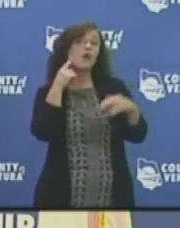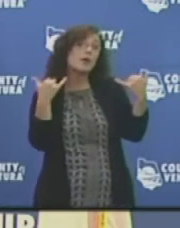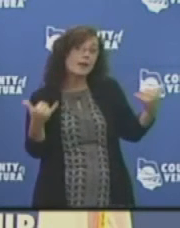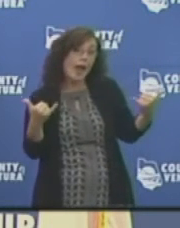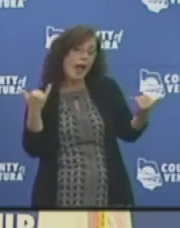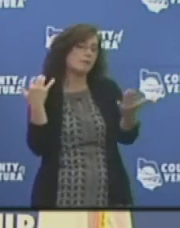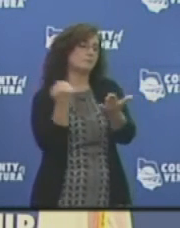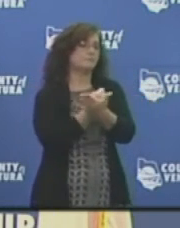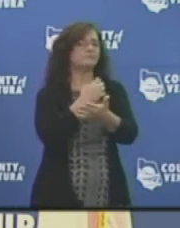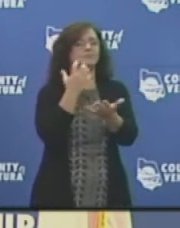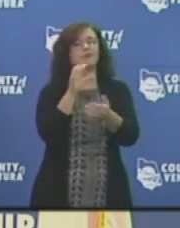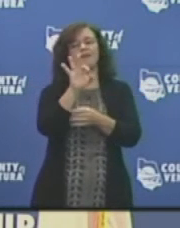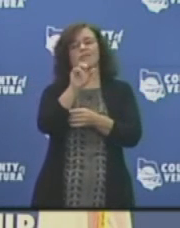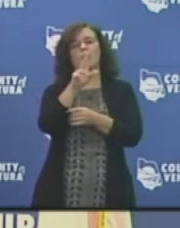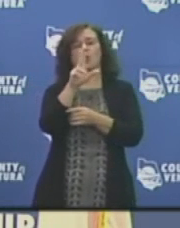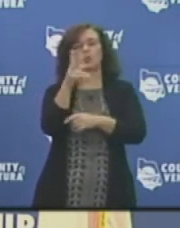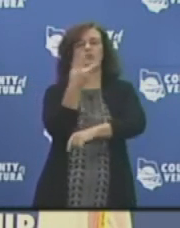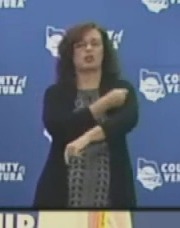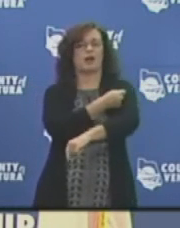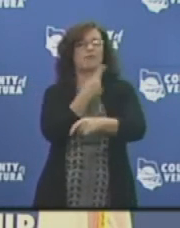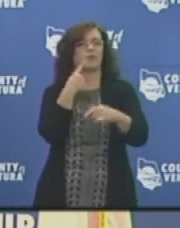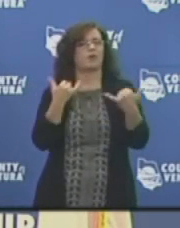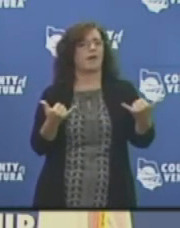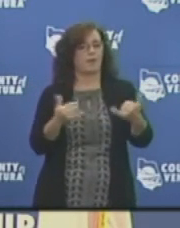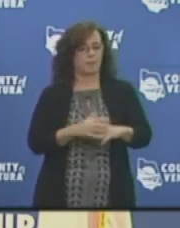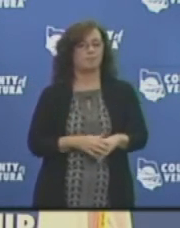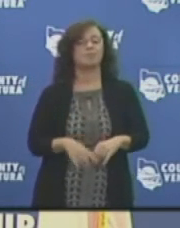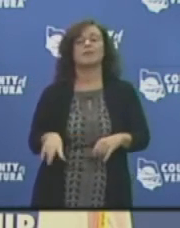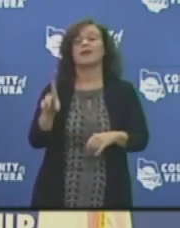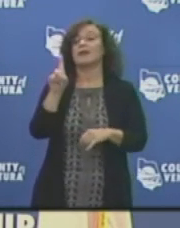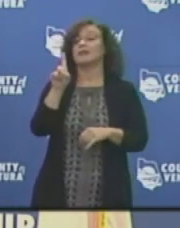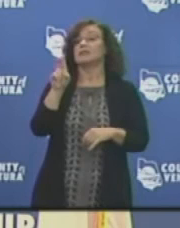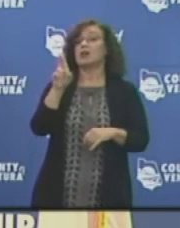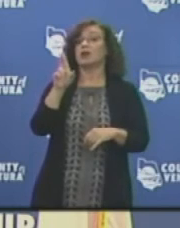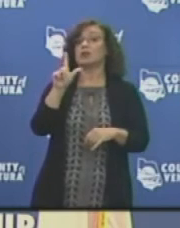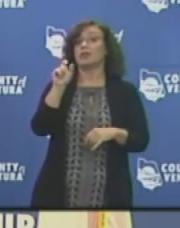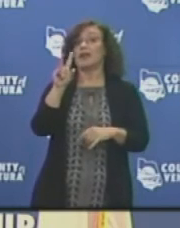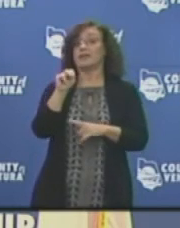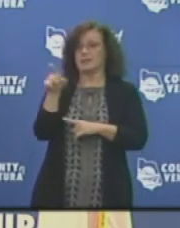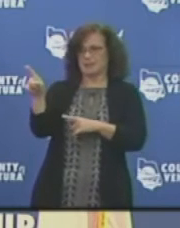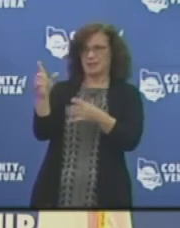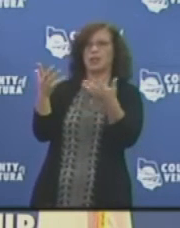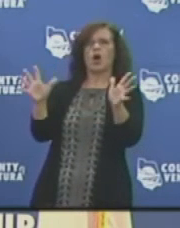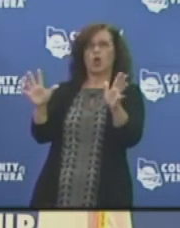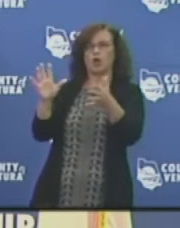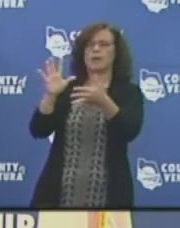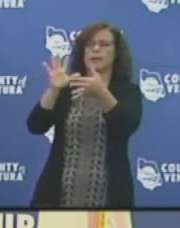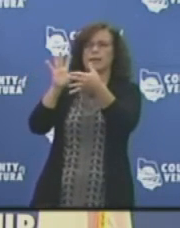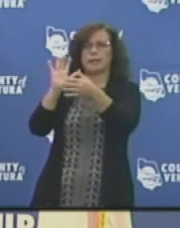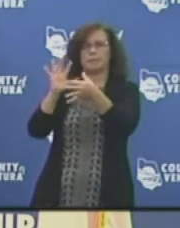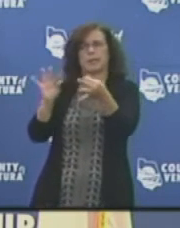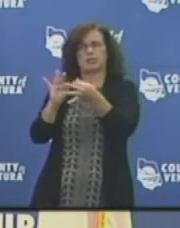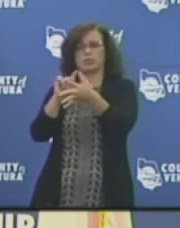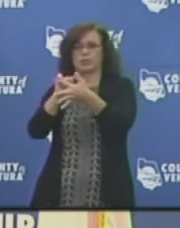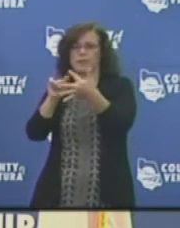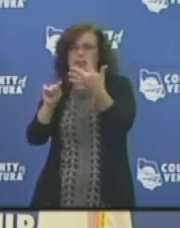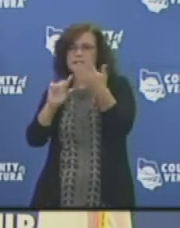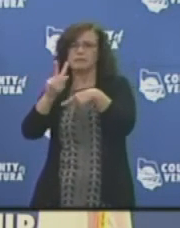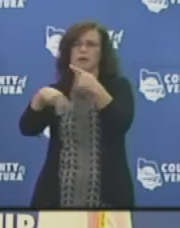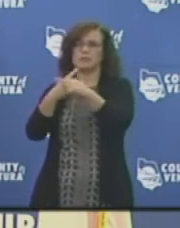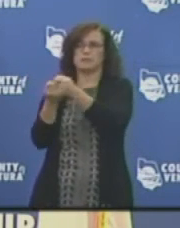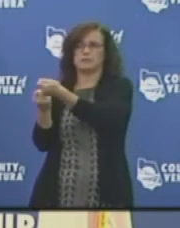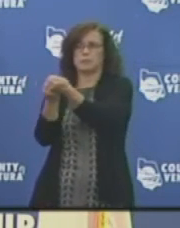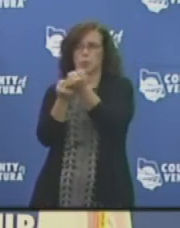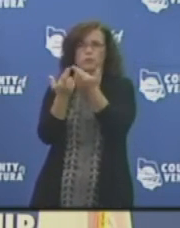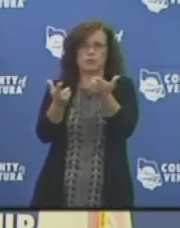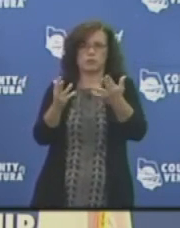term. Dr. Levin also talked about the infrastructure that's already in place here in Ventura County and the infrastructure that's being developed. We are